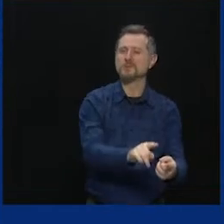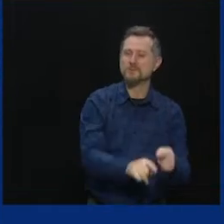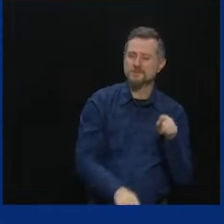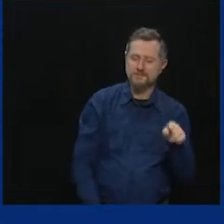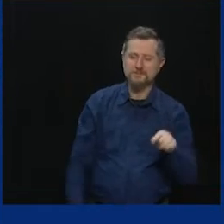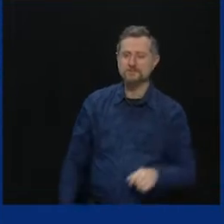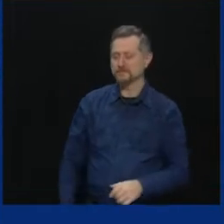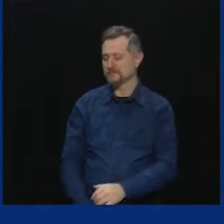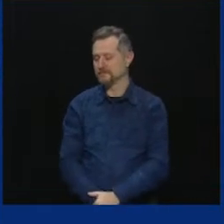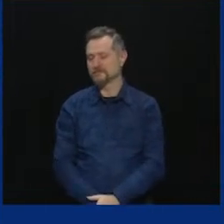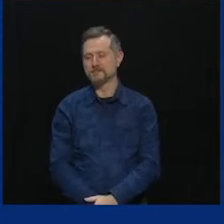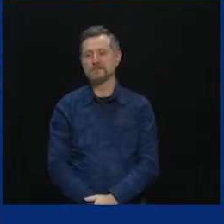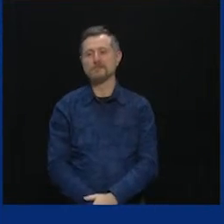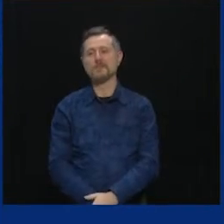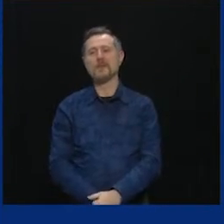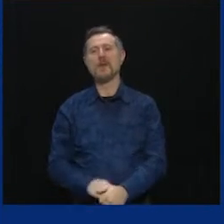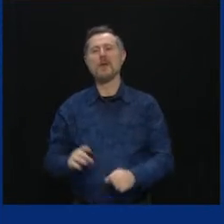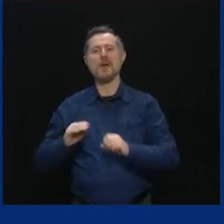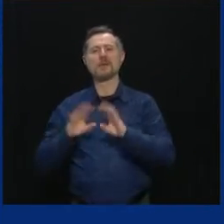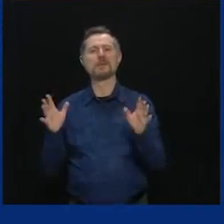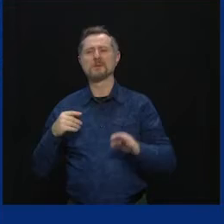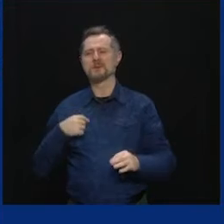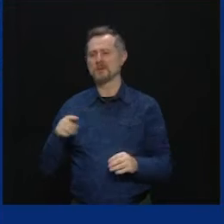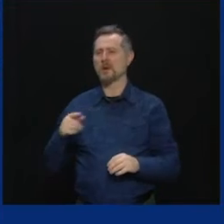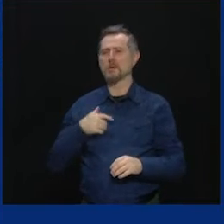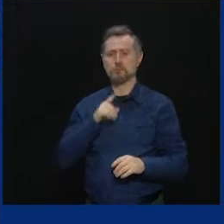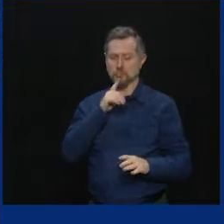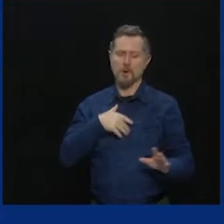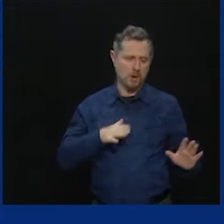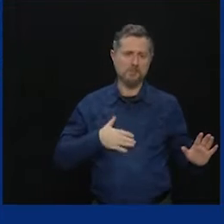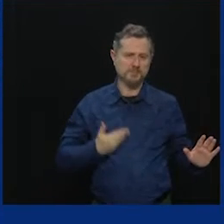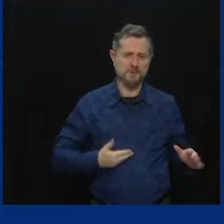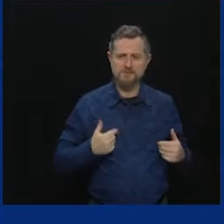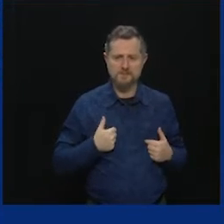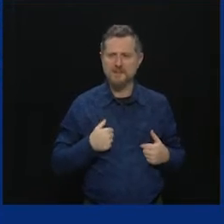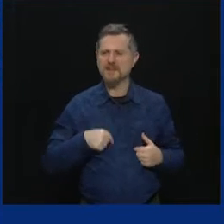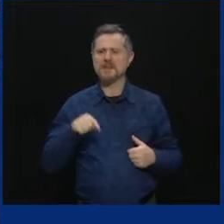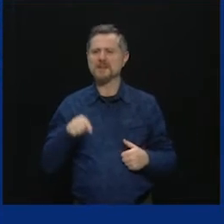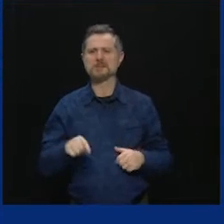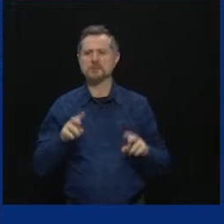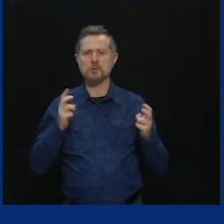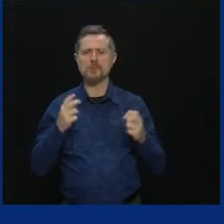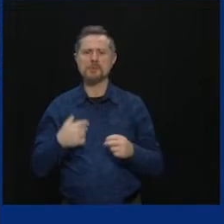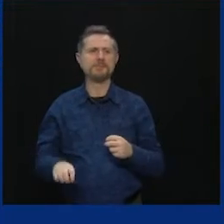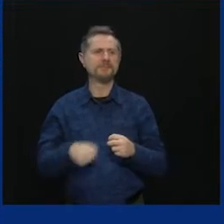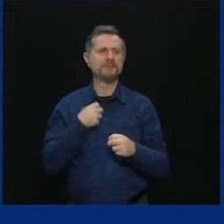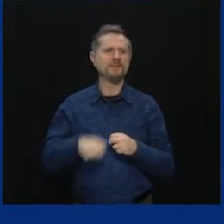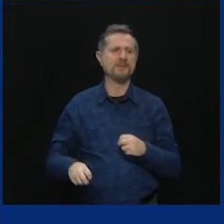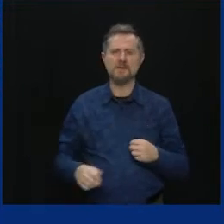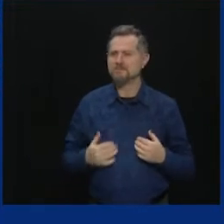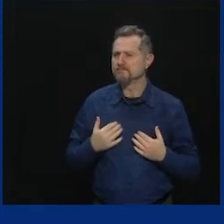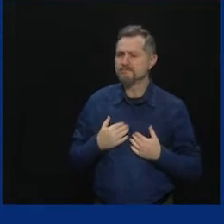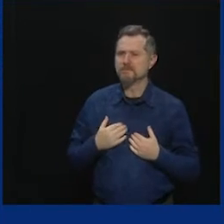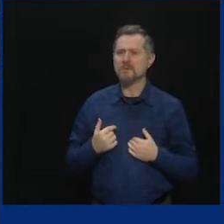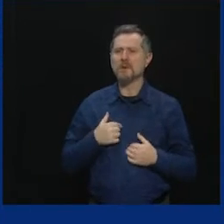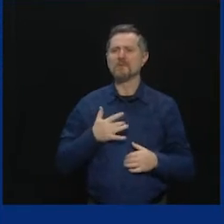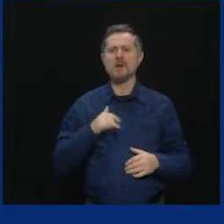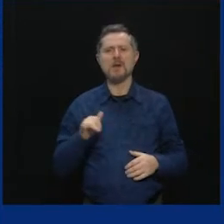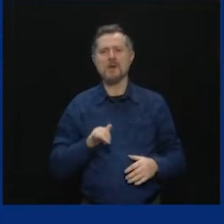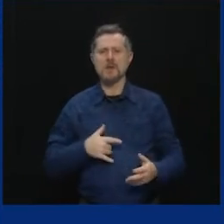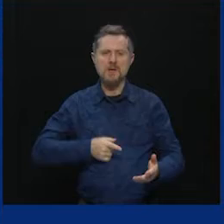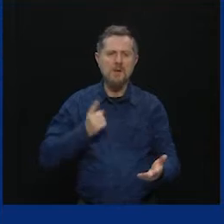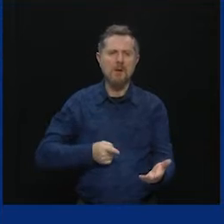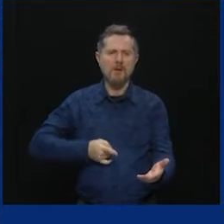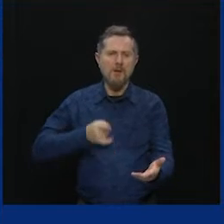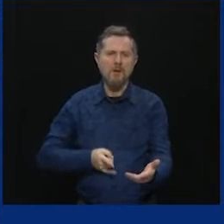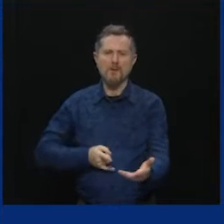As you can tell, this really upsets me. This is a tough topic to talk about, because we can sit in this room secure, but what's going to happen